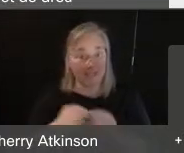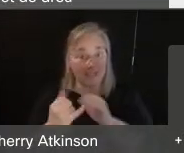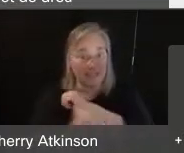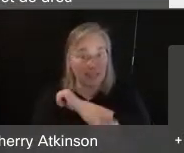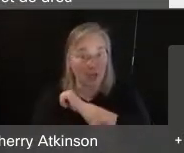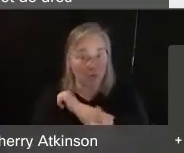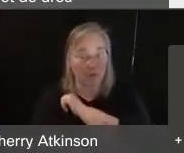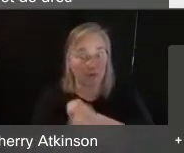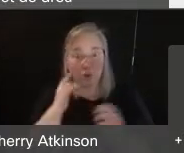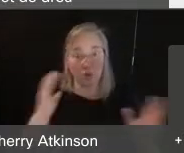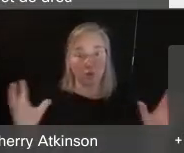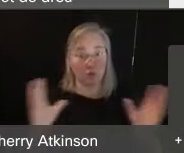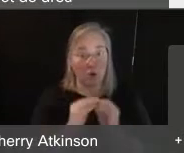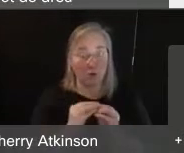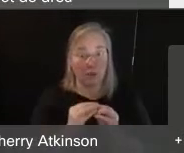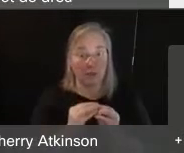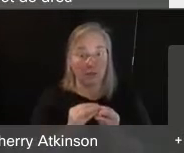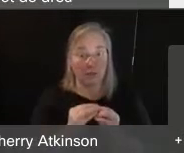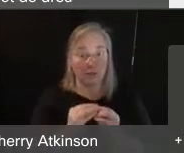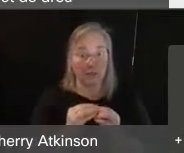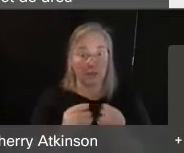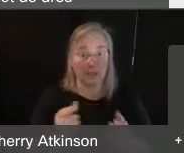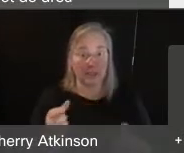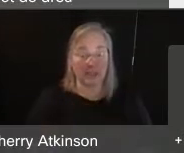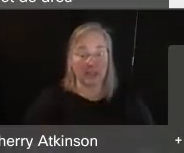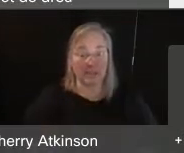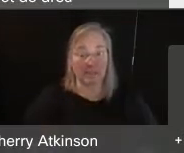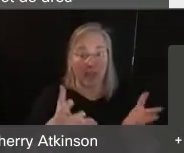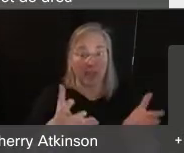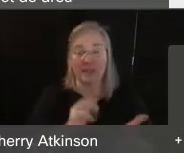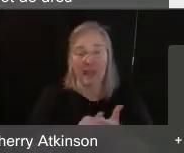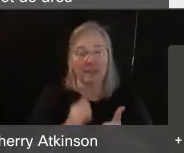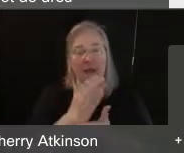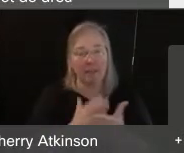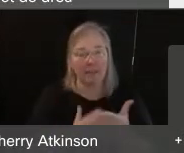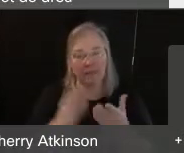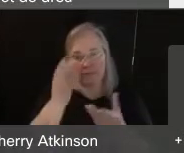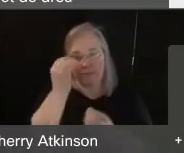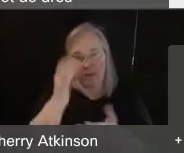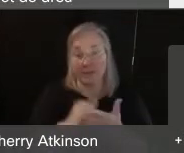I think a piece of information that's quite relevant,